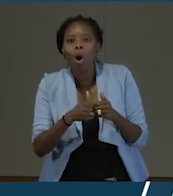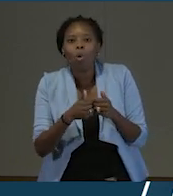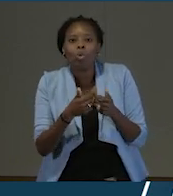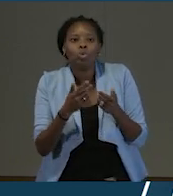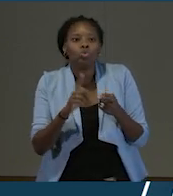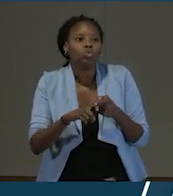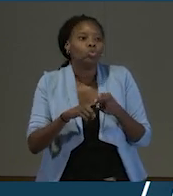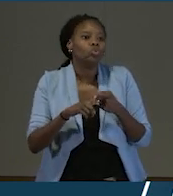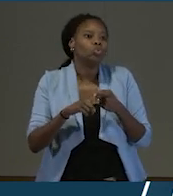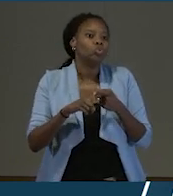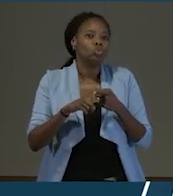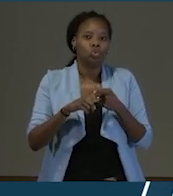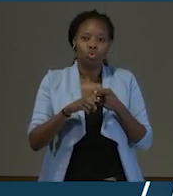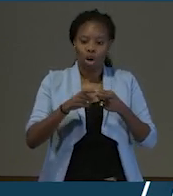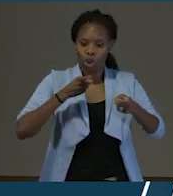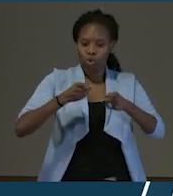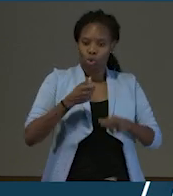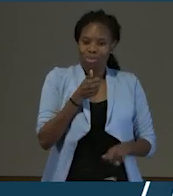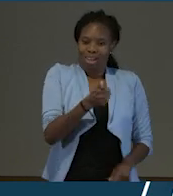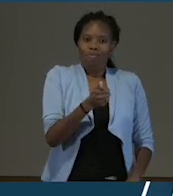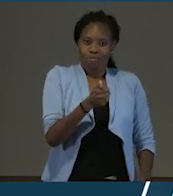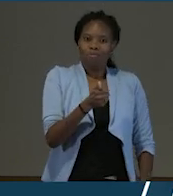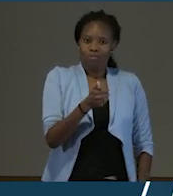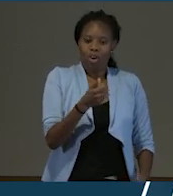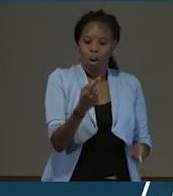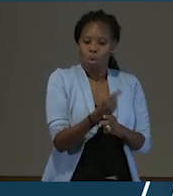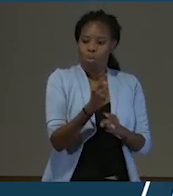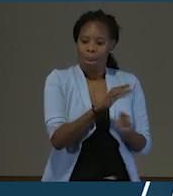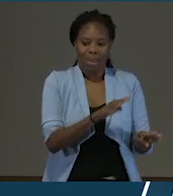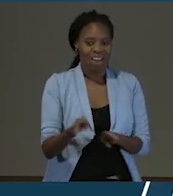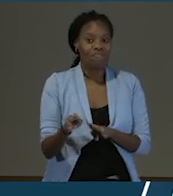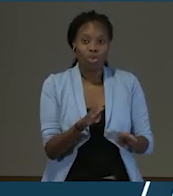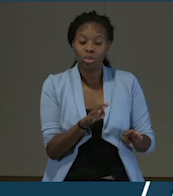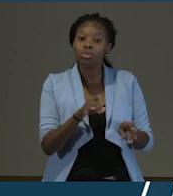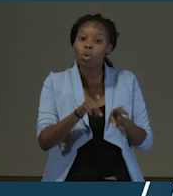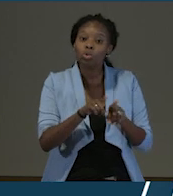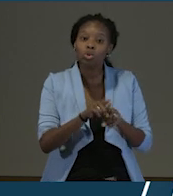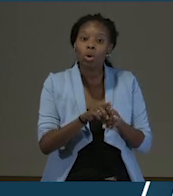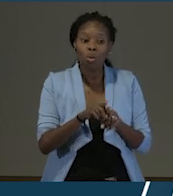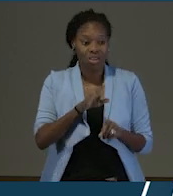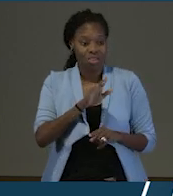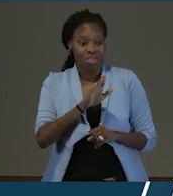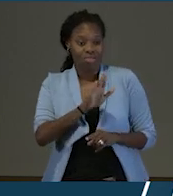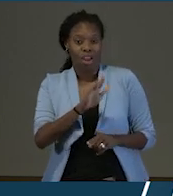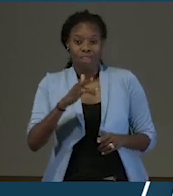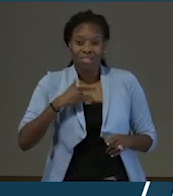self-regulate appropriate behaviors. They learn how to express themselves,